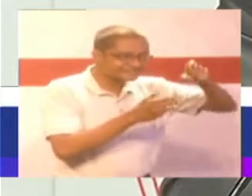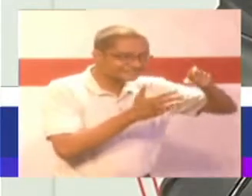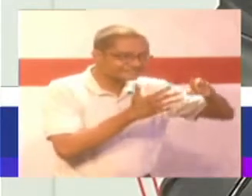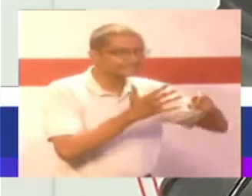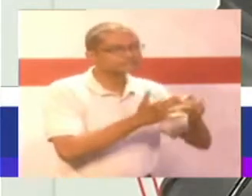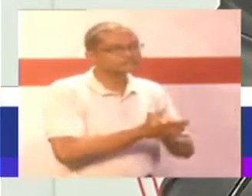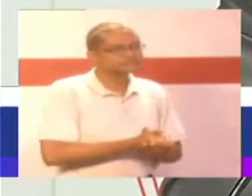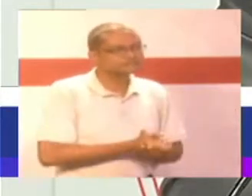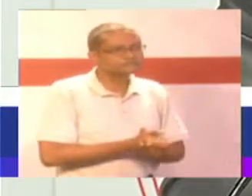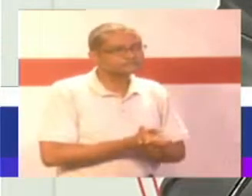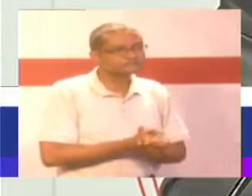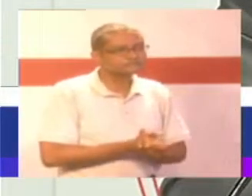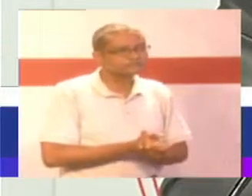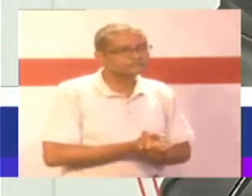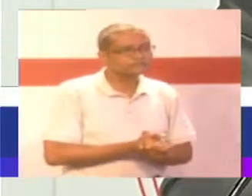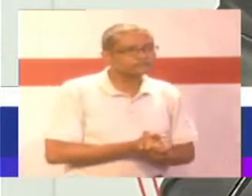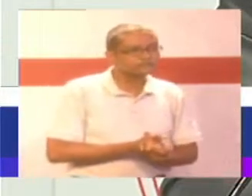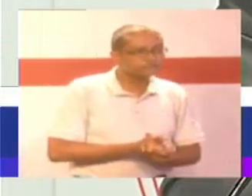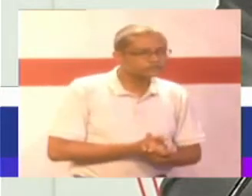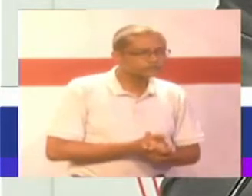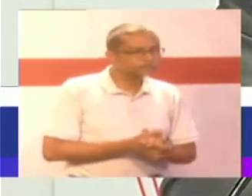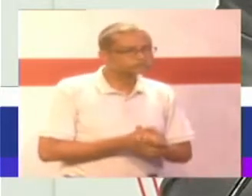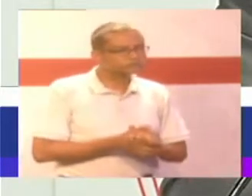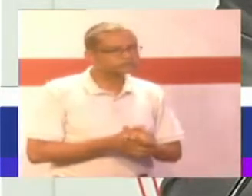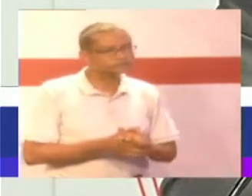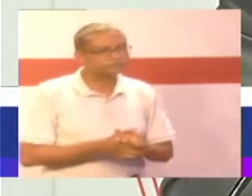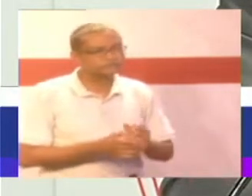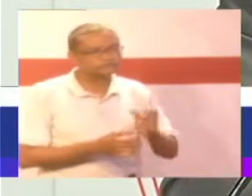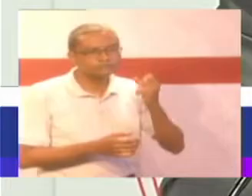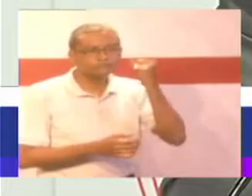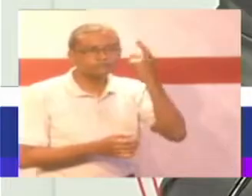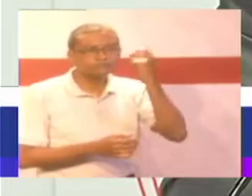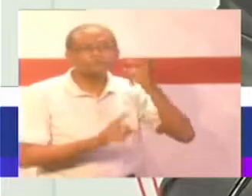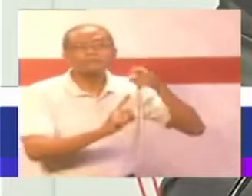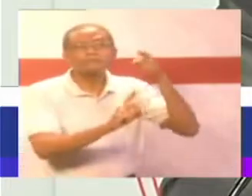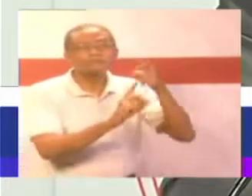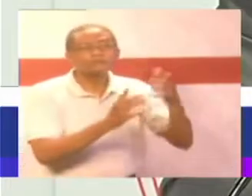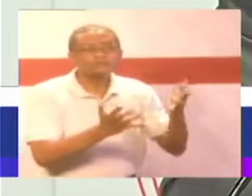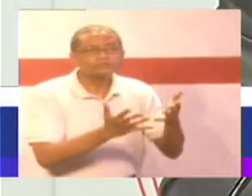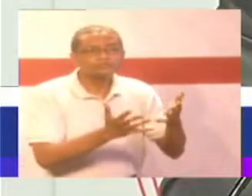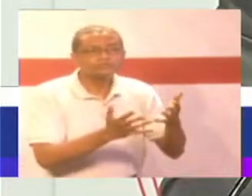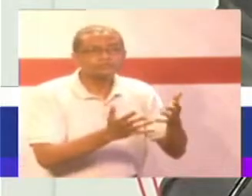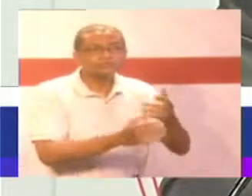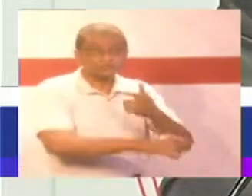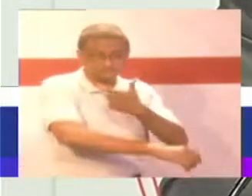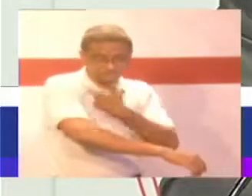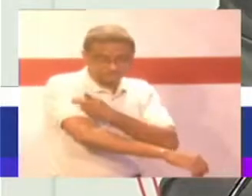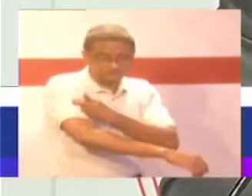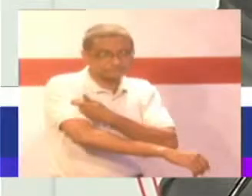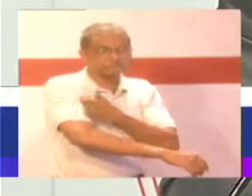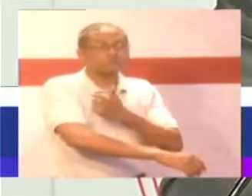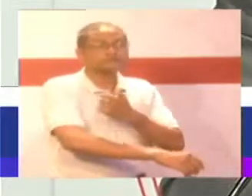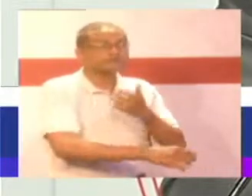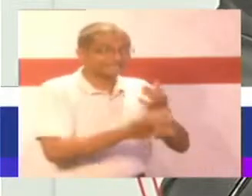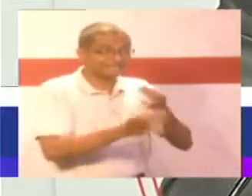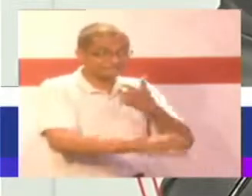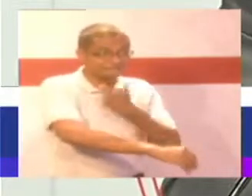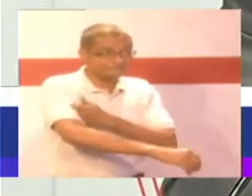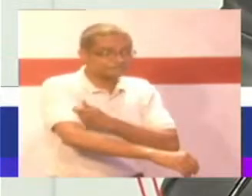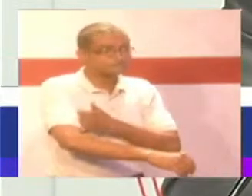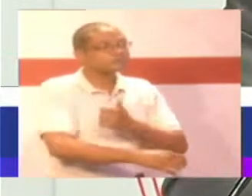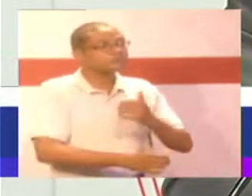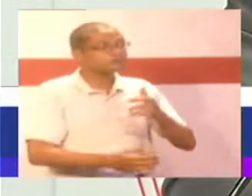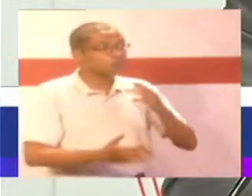underlying factors remain the same, and those are vaccination will reduce risk both of contracting illness